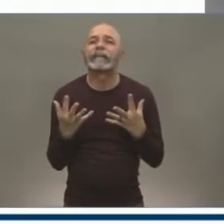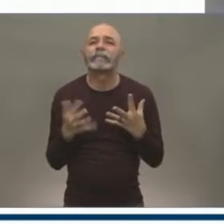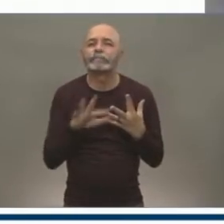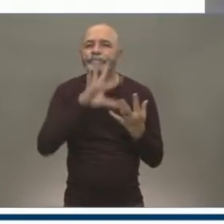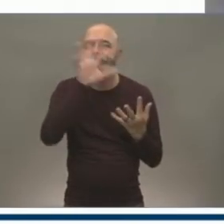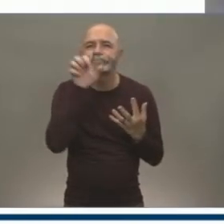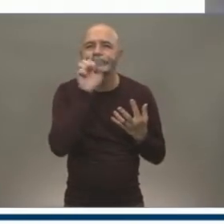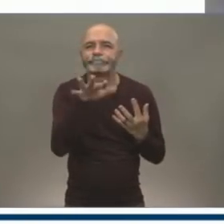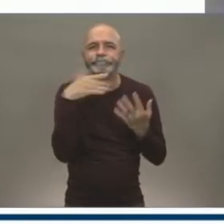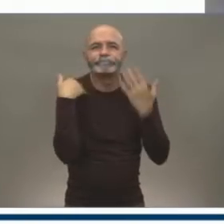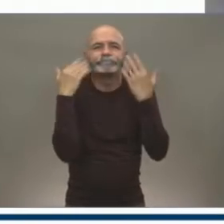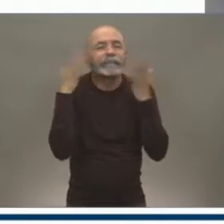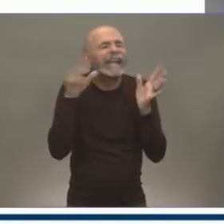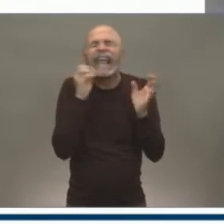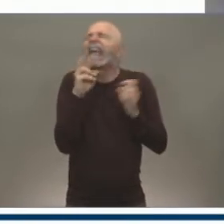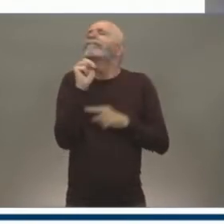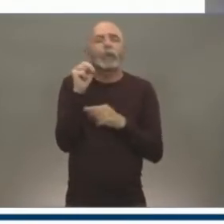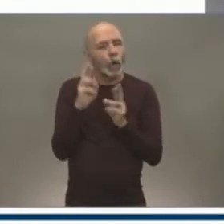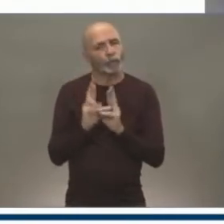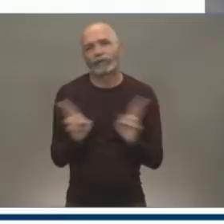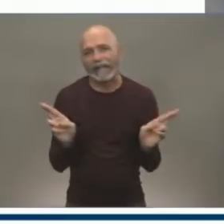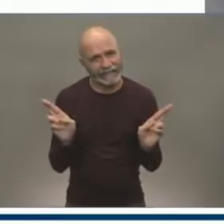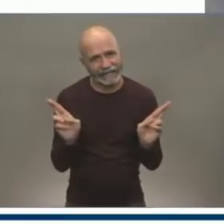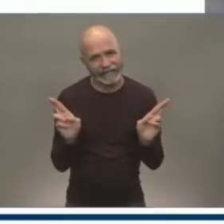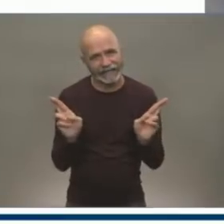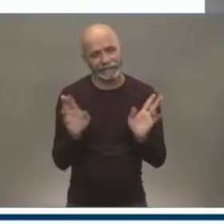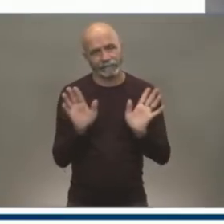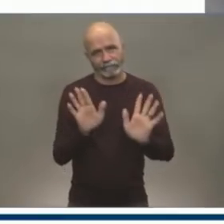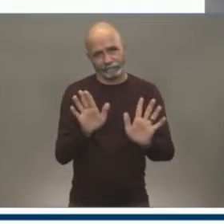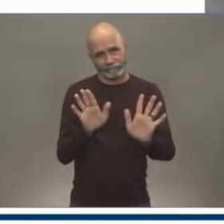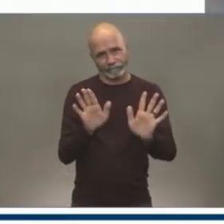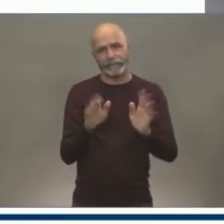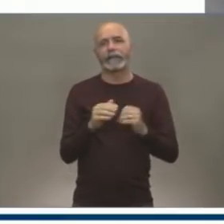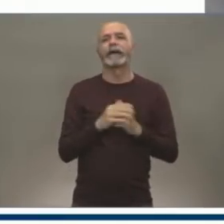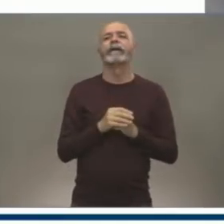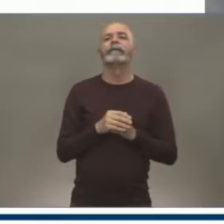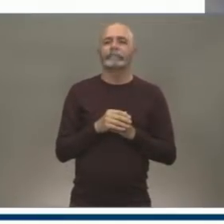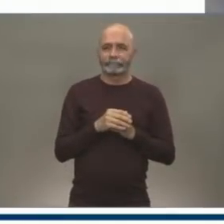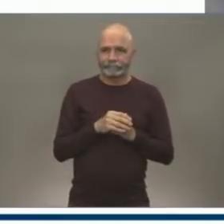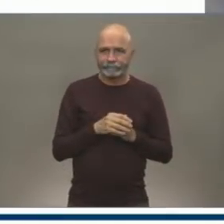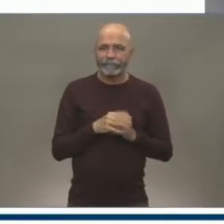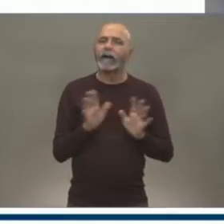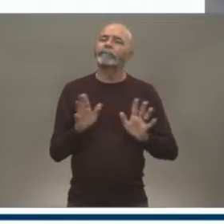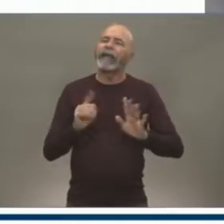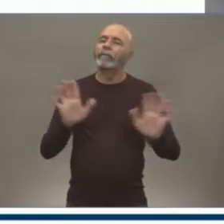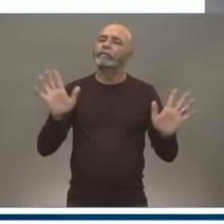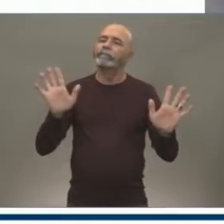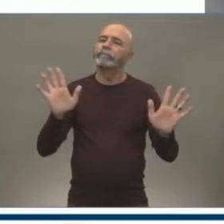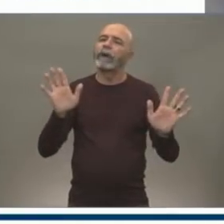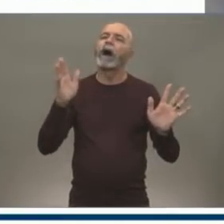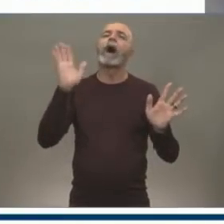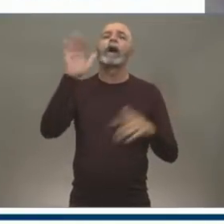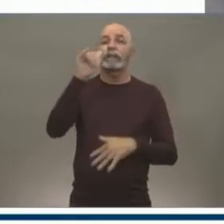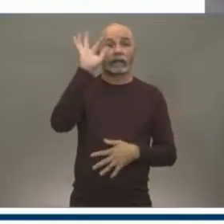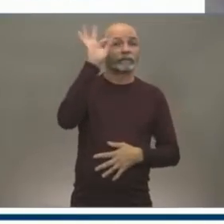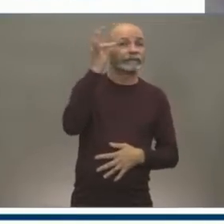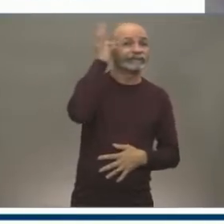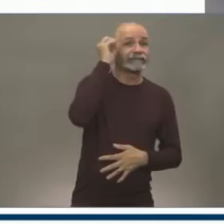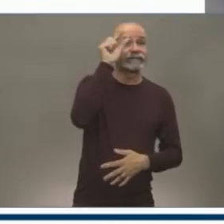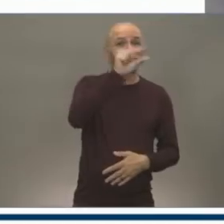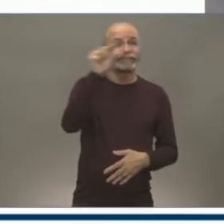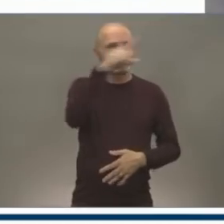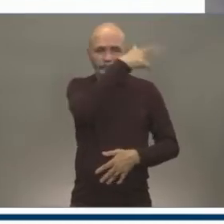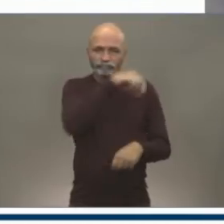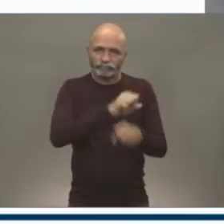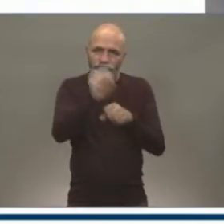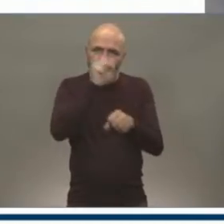be put in our marketplace right now. But I want to reassure all Nova Scotians, the federal government, working with their partners provincially in public